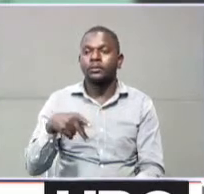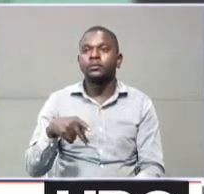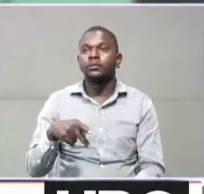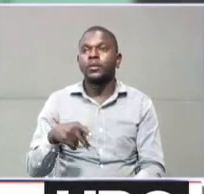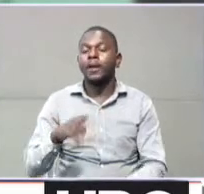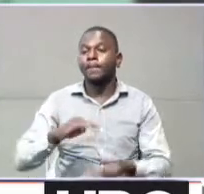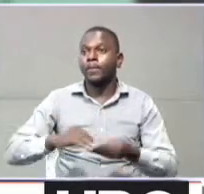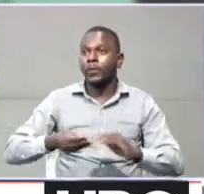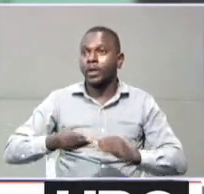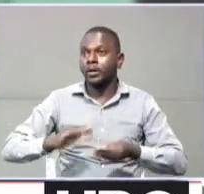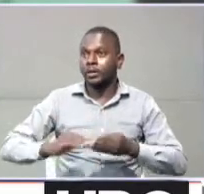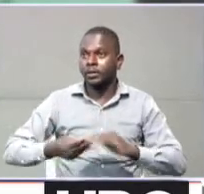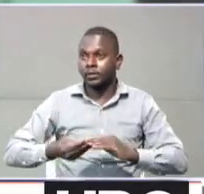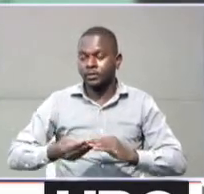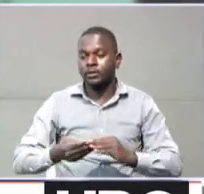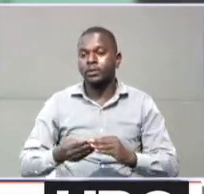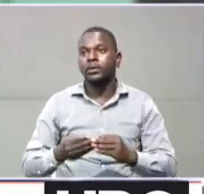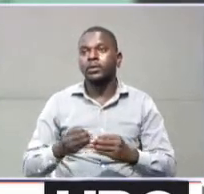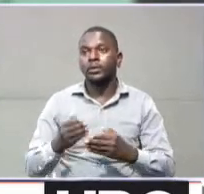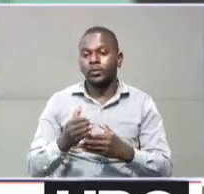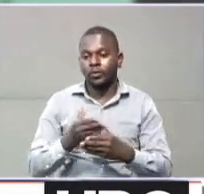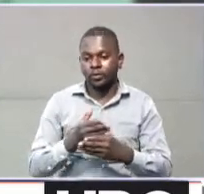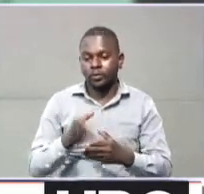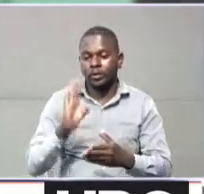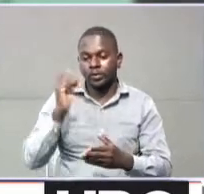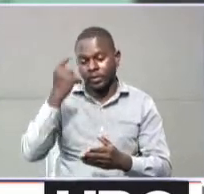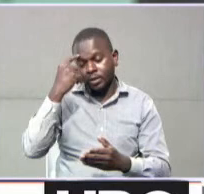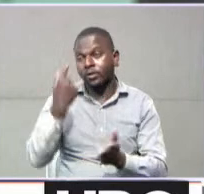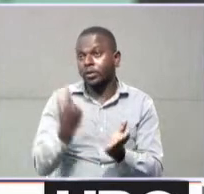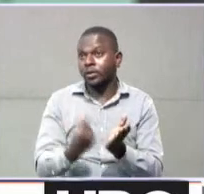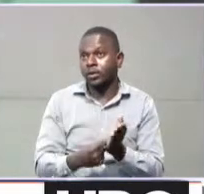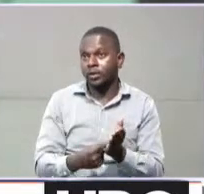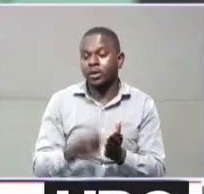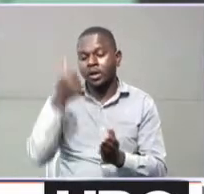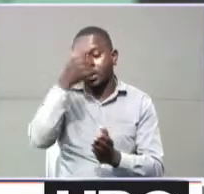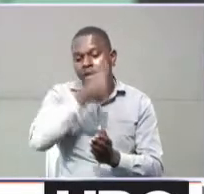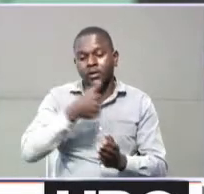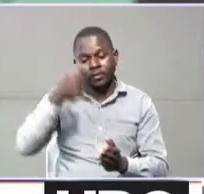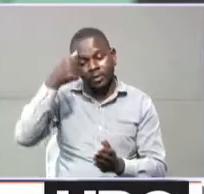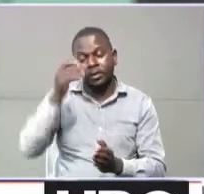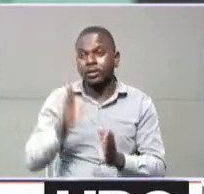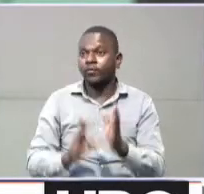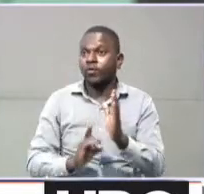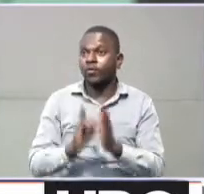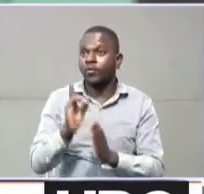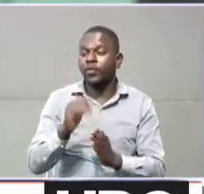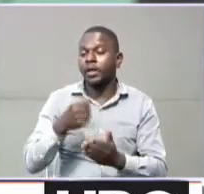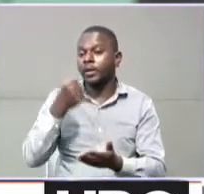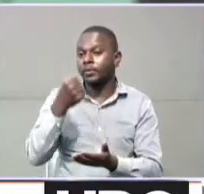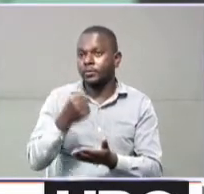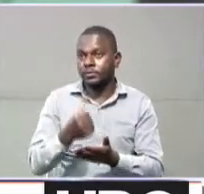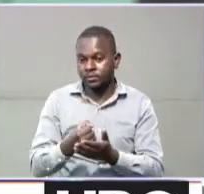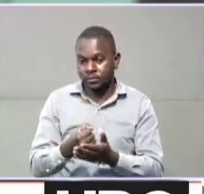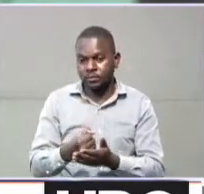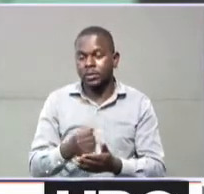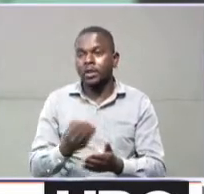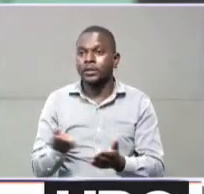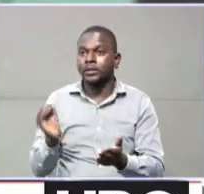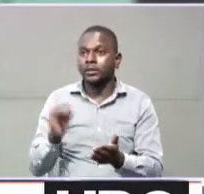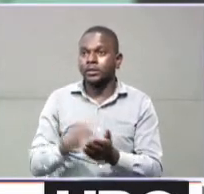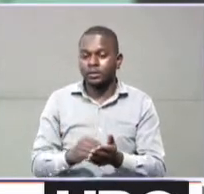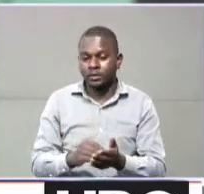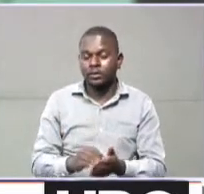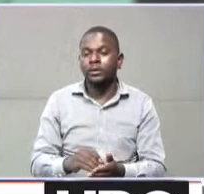a partnership between the government of uganda and african development bank has redeveloped